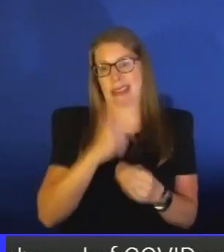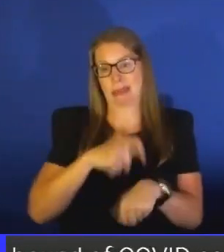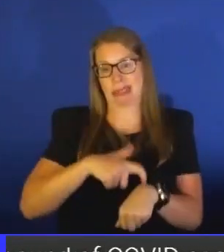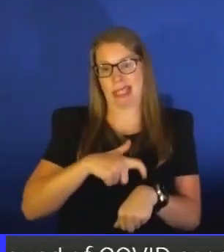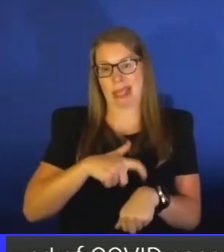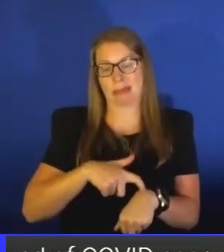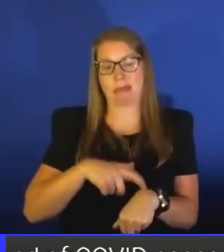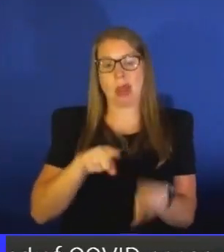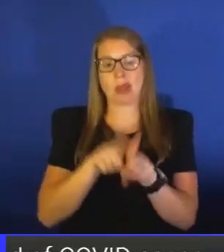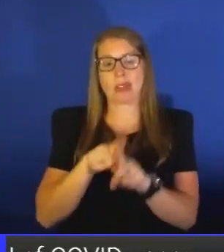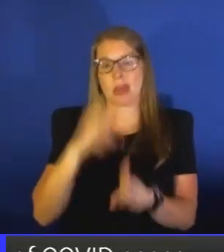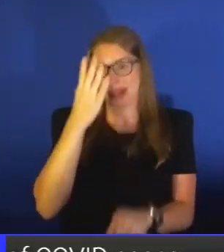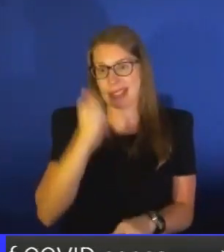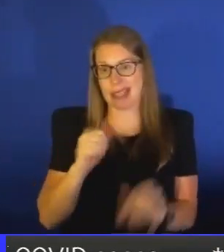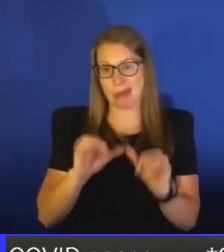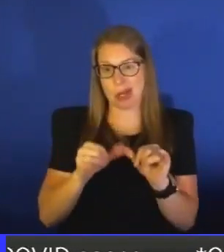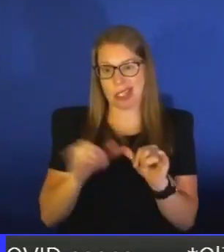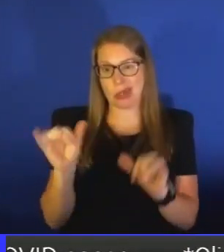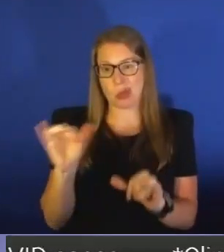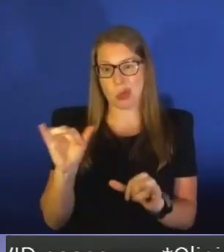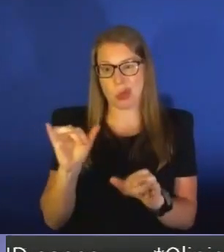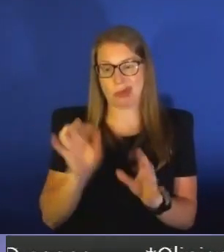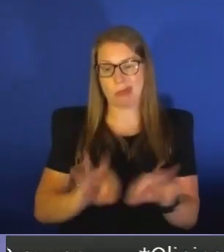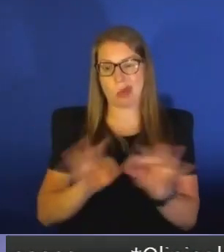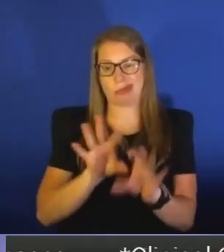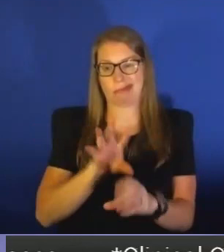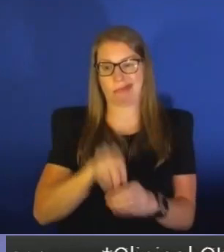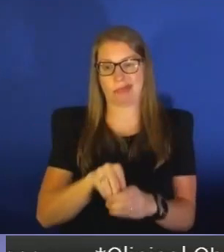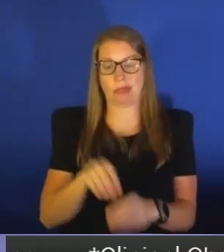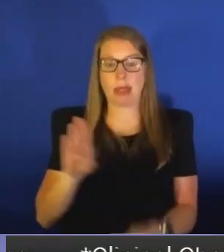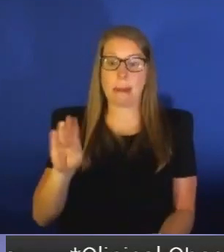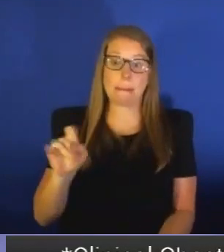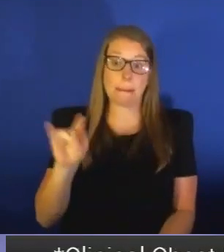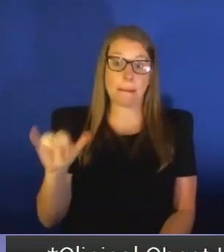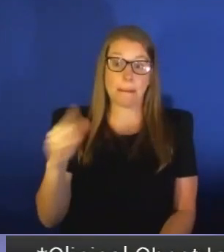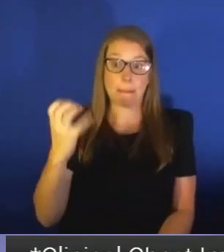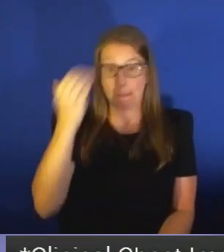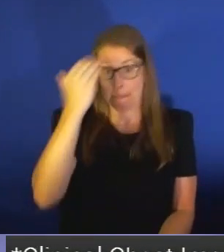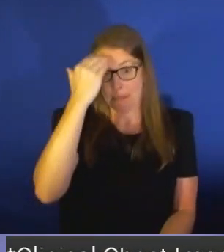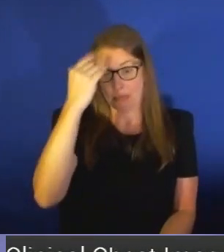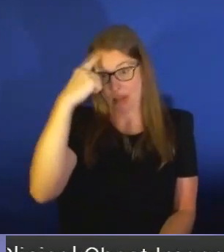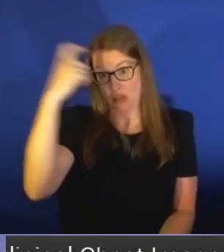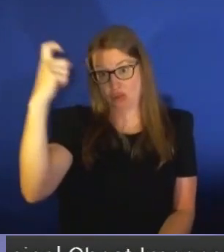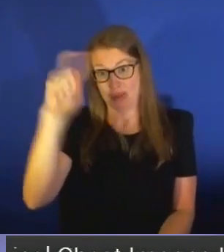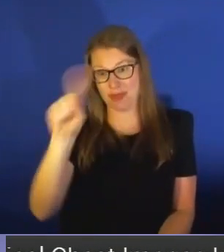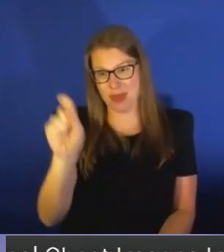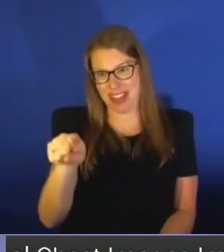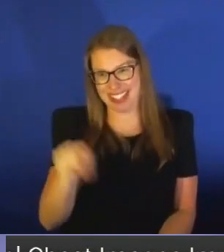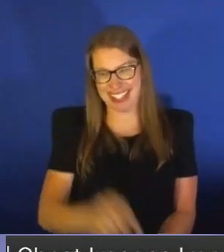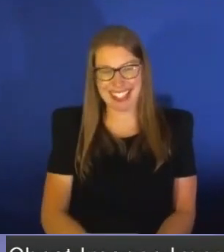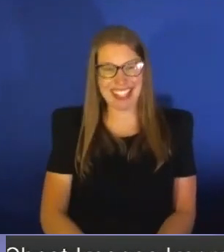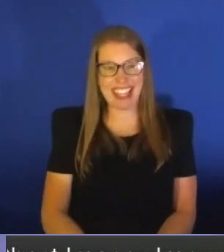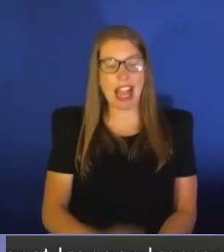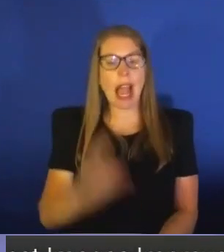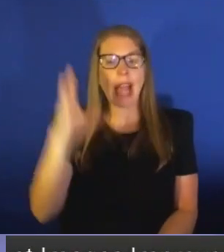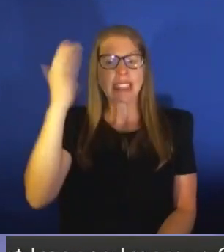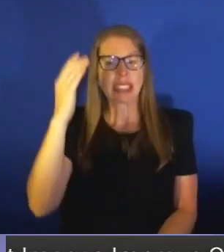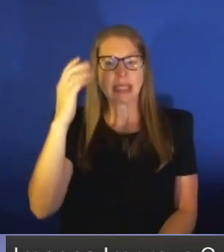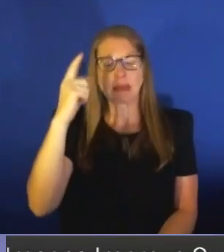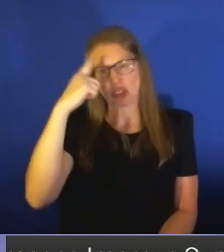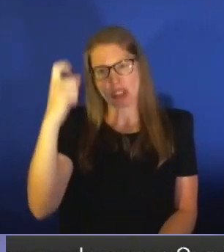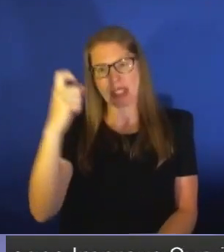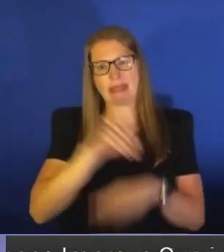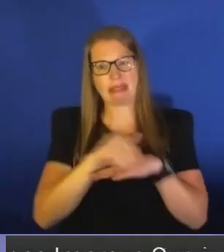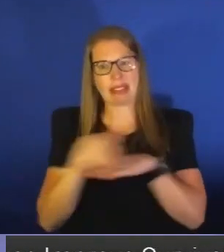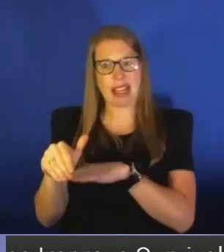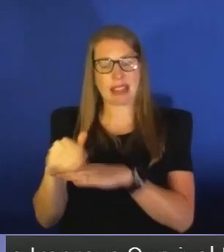and sleep architecture also. Okay, Betty wants to know, and it's a dream question. I seem to dream every night.